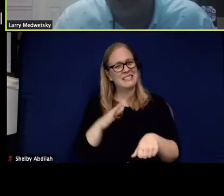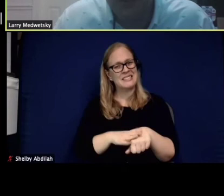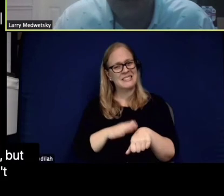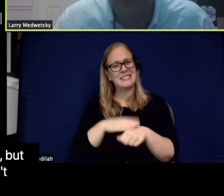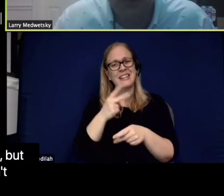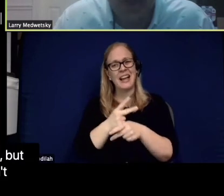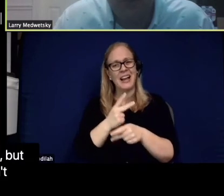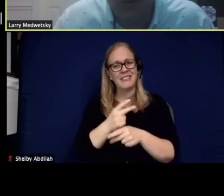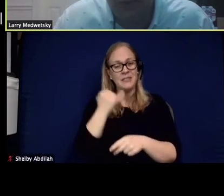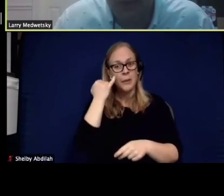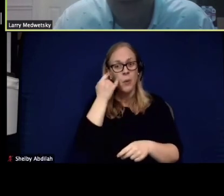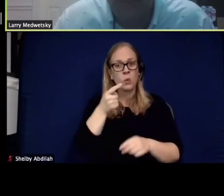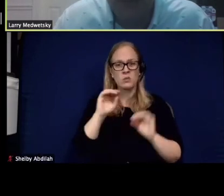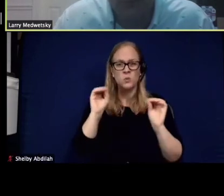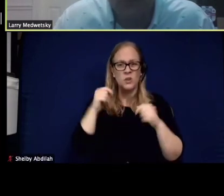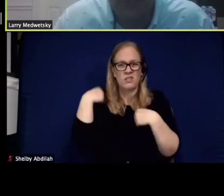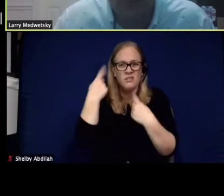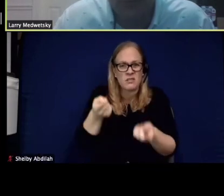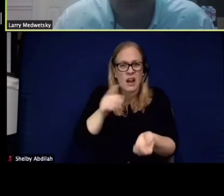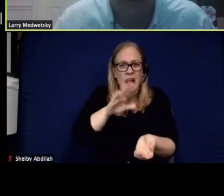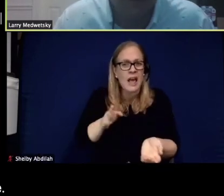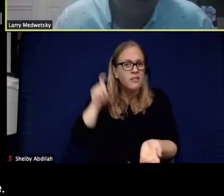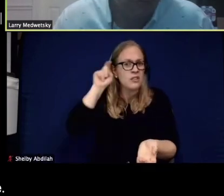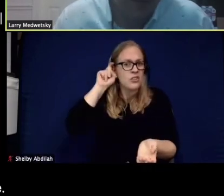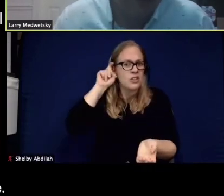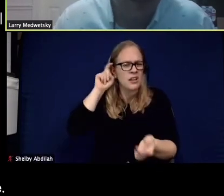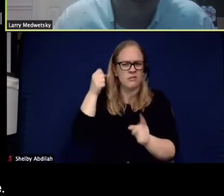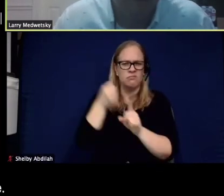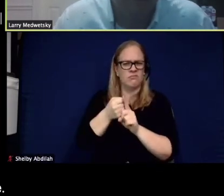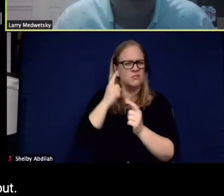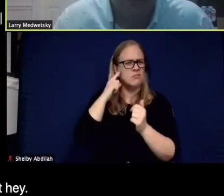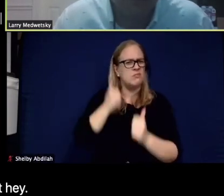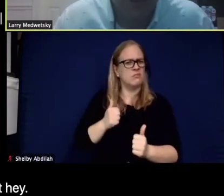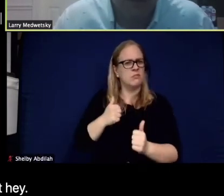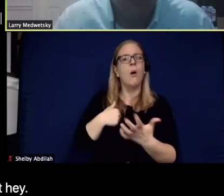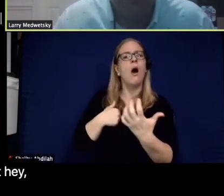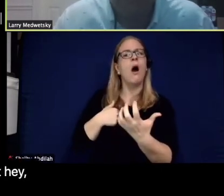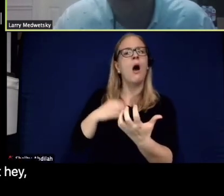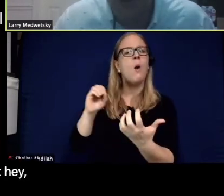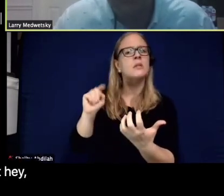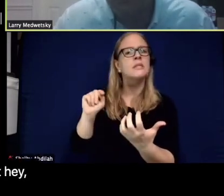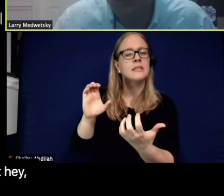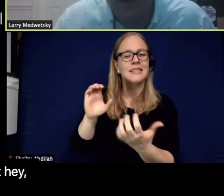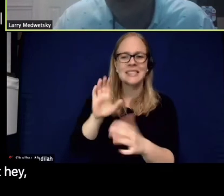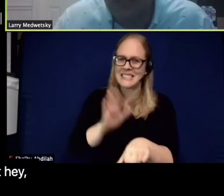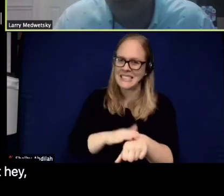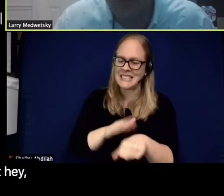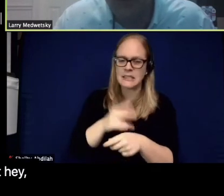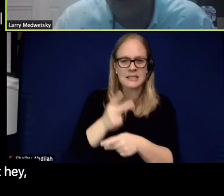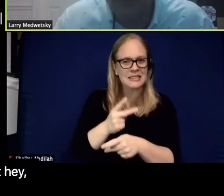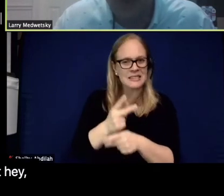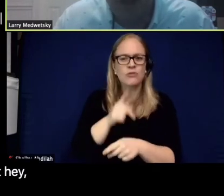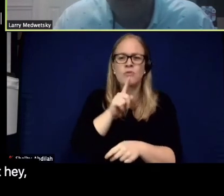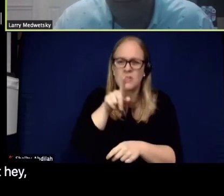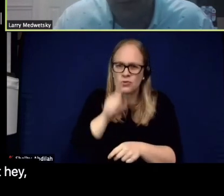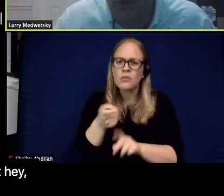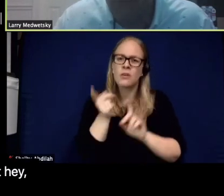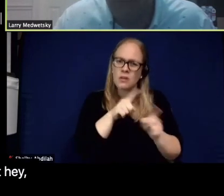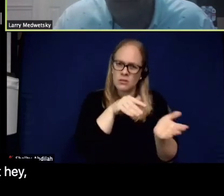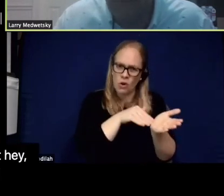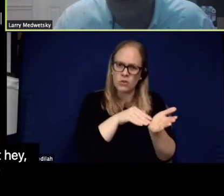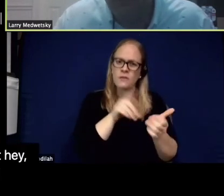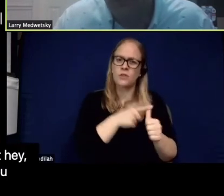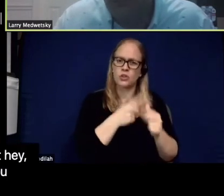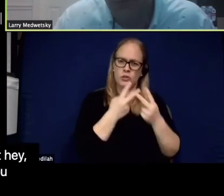should check to make sure you have no underlying medical issue. But hey, it's like buyers beware. That's your problem. If you